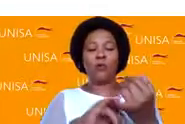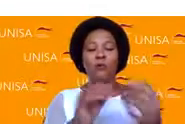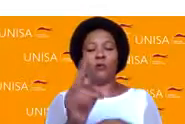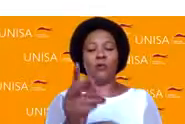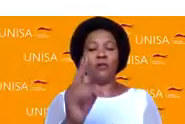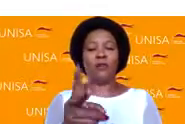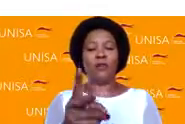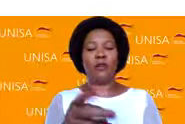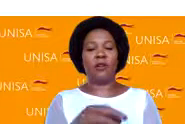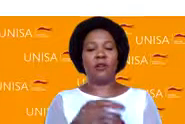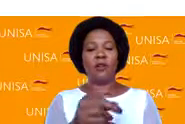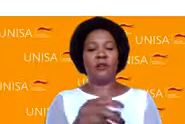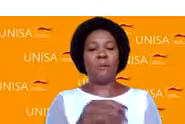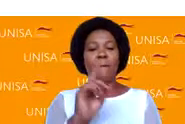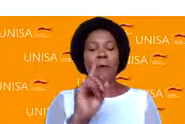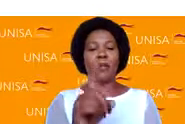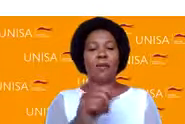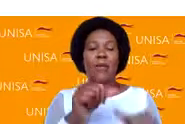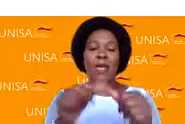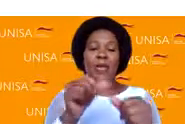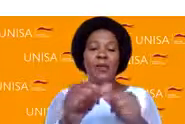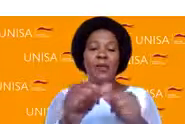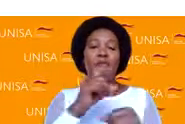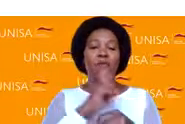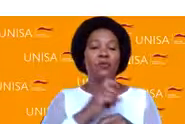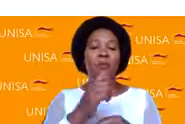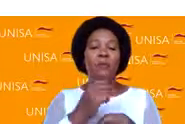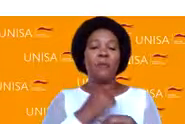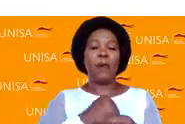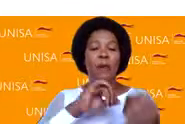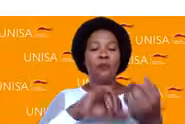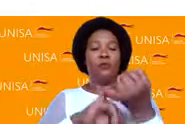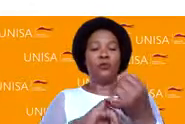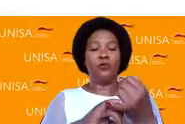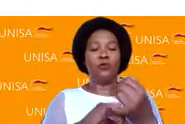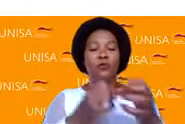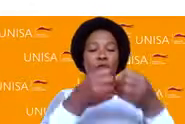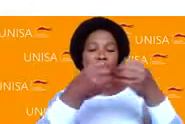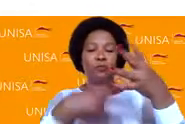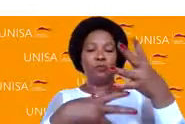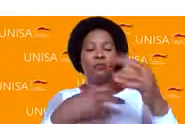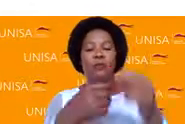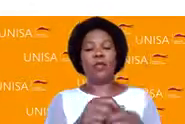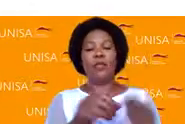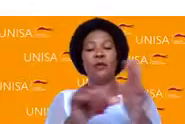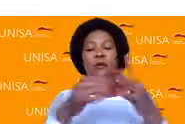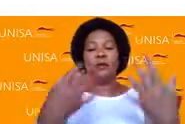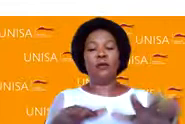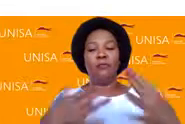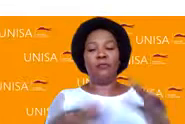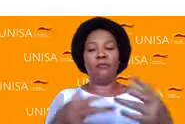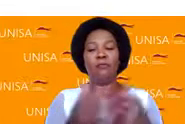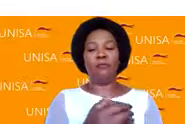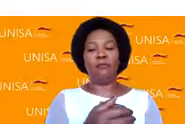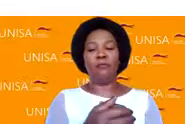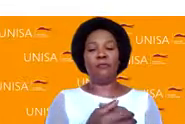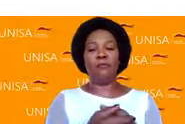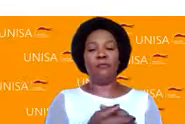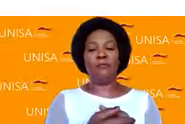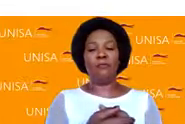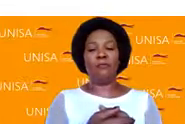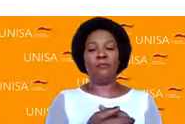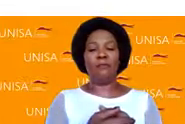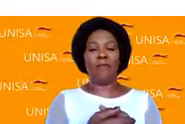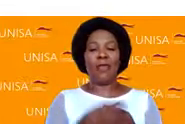but you rather use the My Modules drop-down button. Very important one that's available from here is